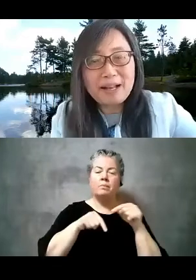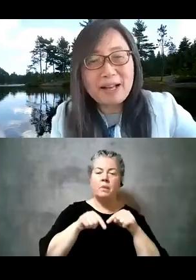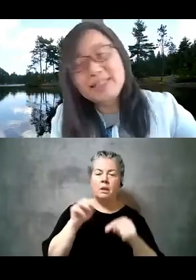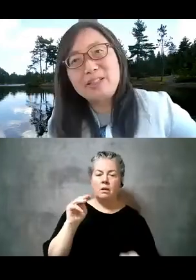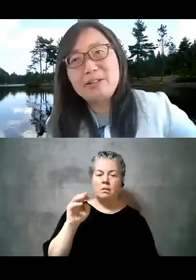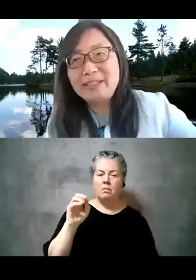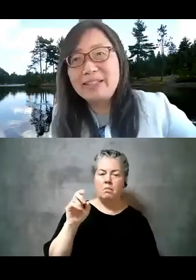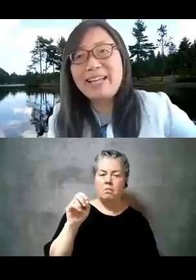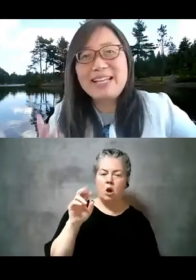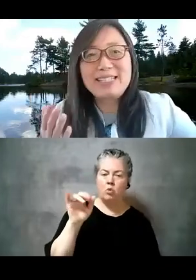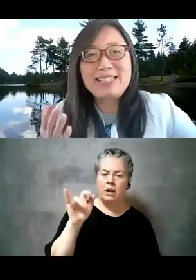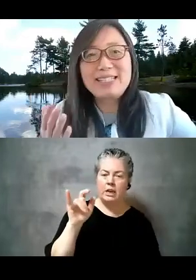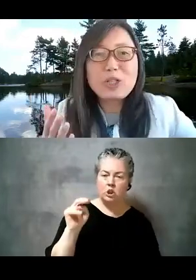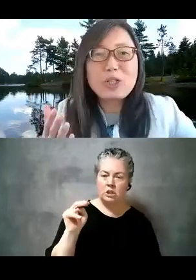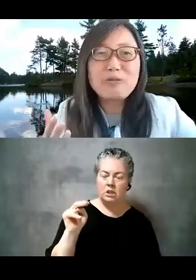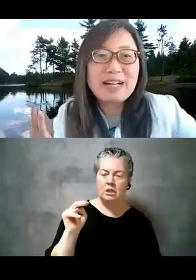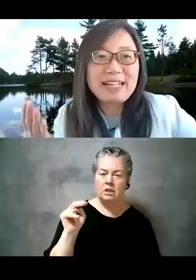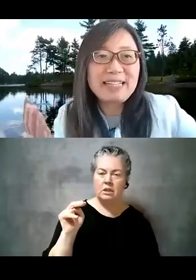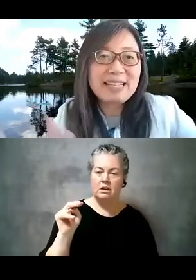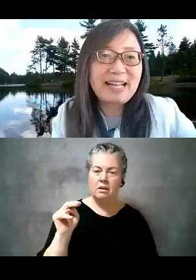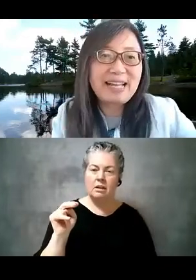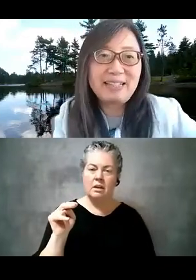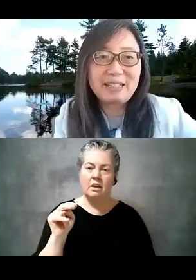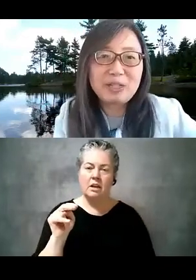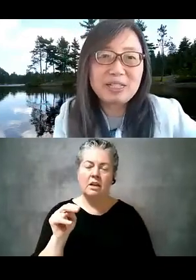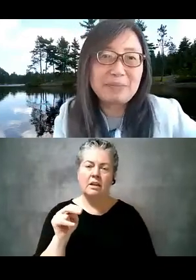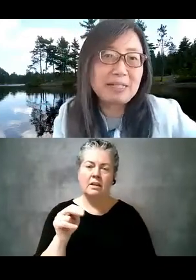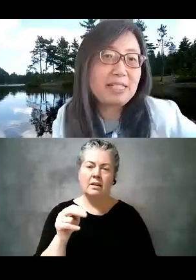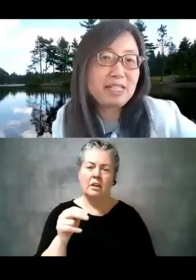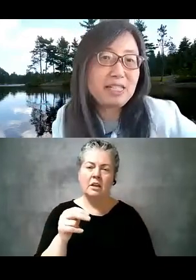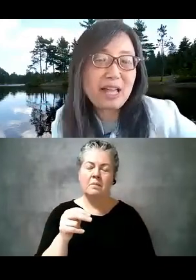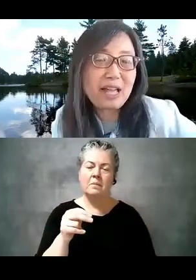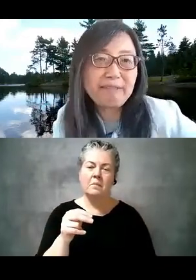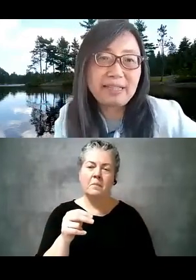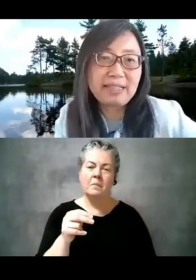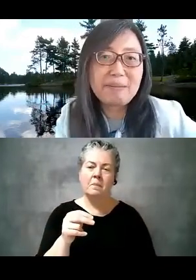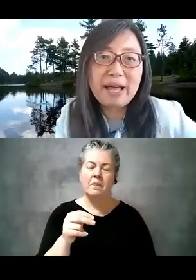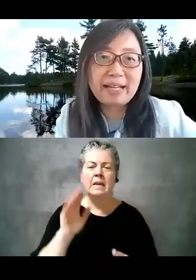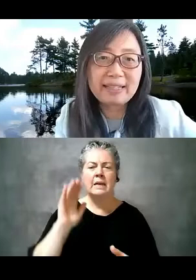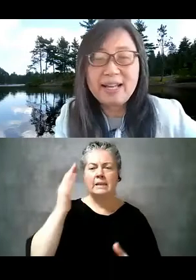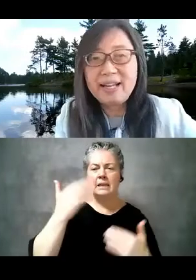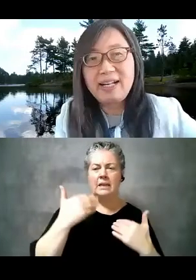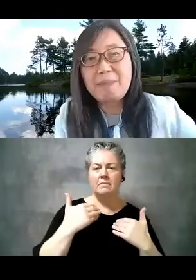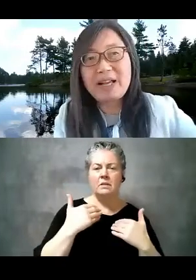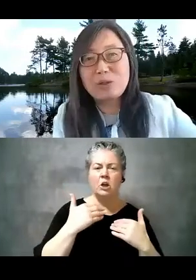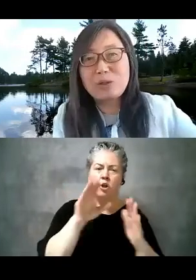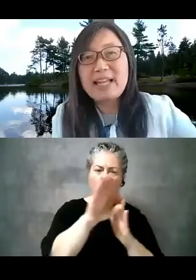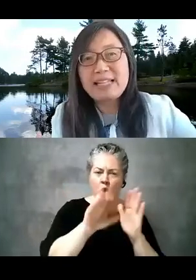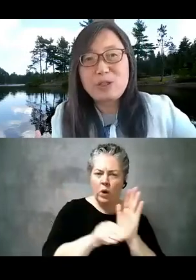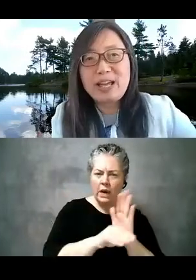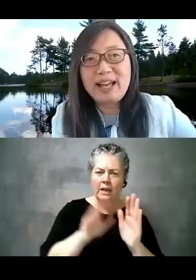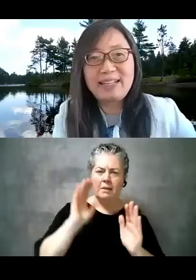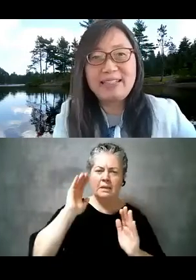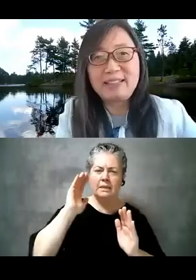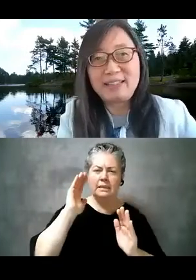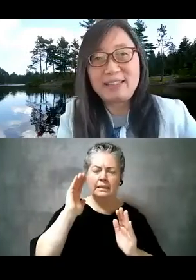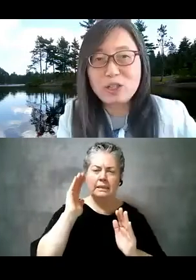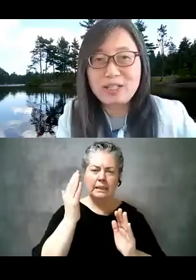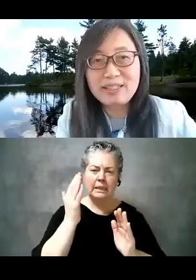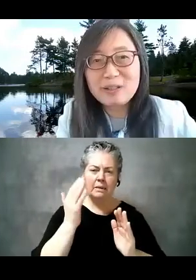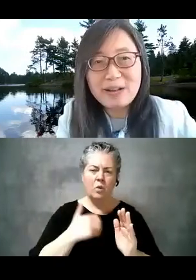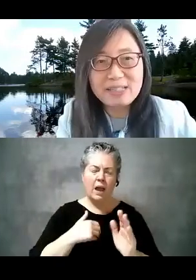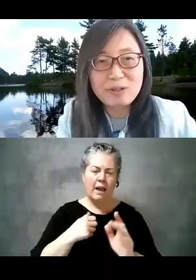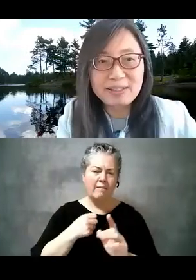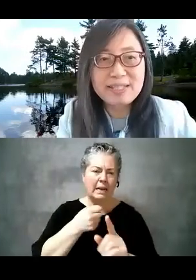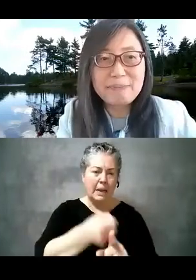important because, in a case in which you find that the curriculum doesn't seem to have an impact as great as you had